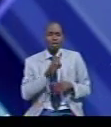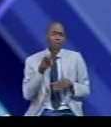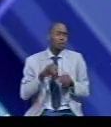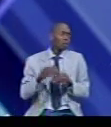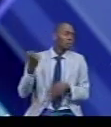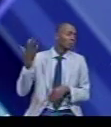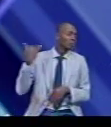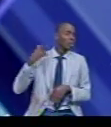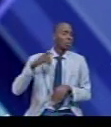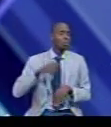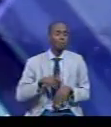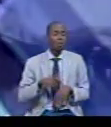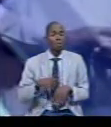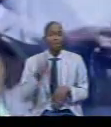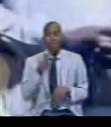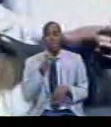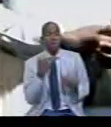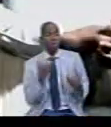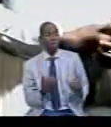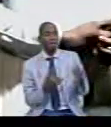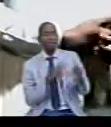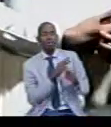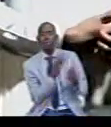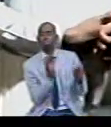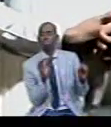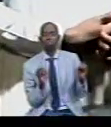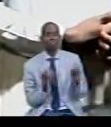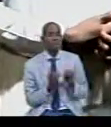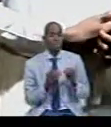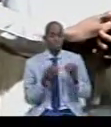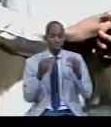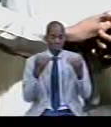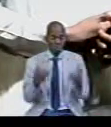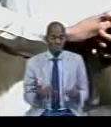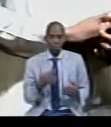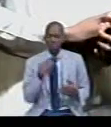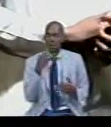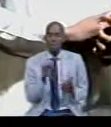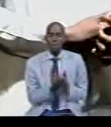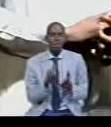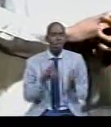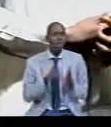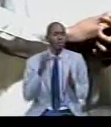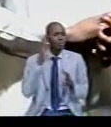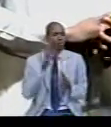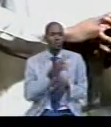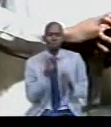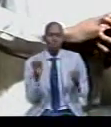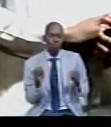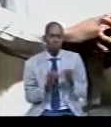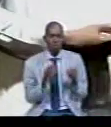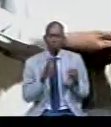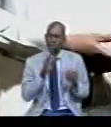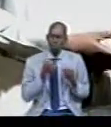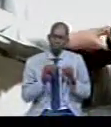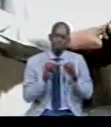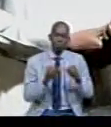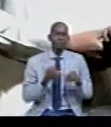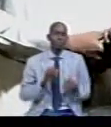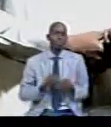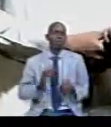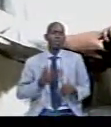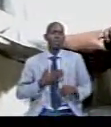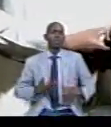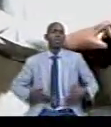are saying no more. Today we are saying it should no more be in place in my life. Resist the